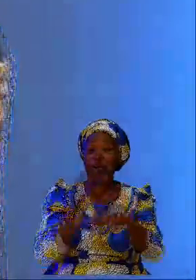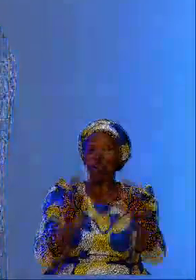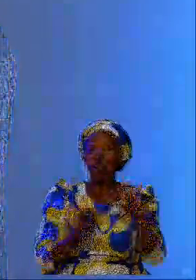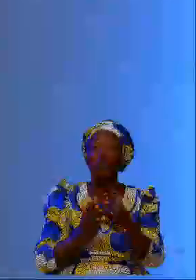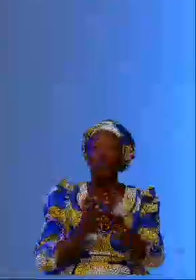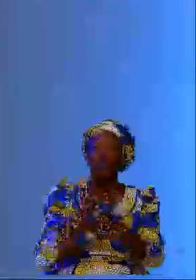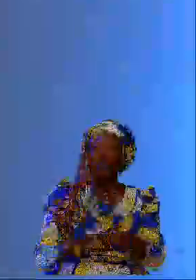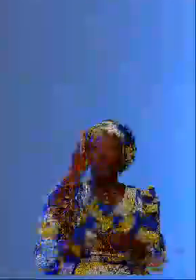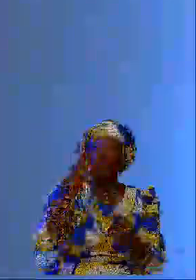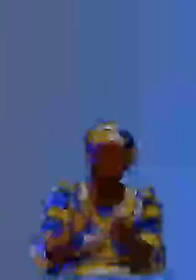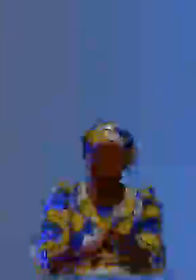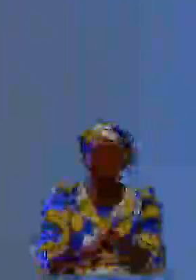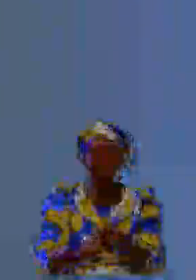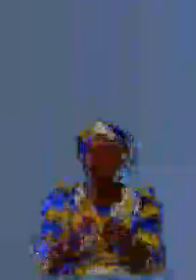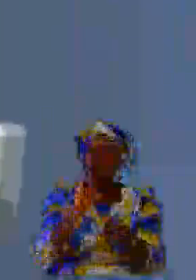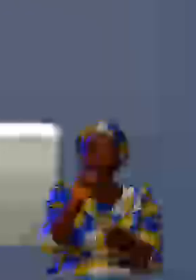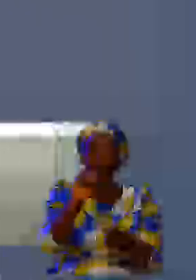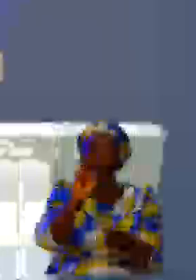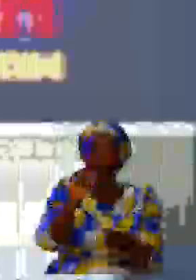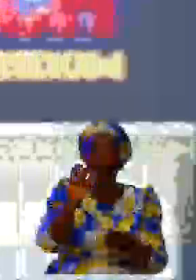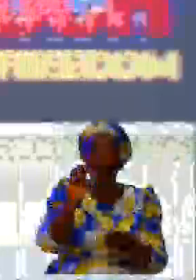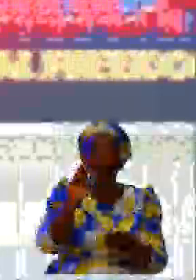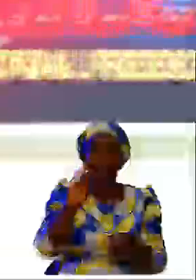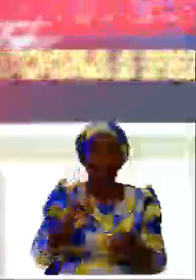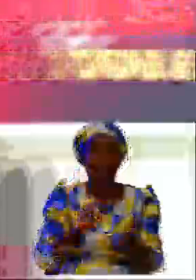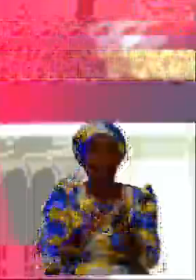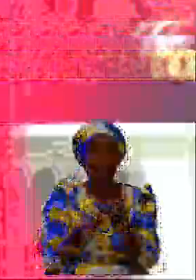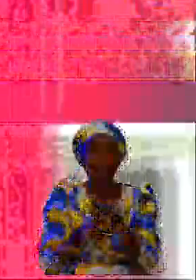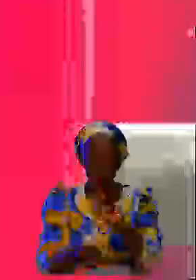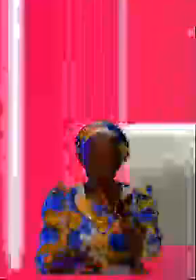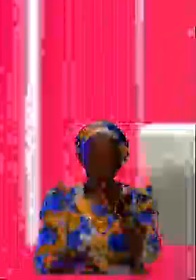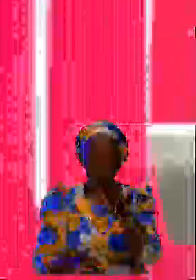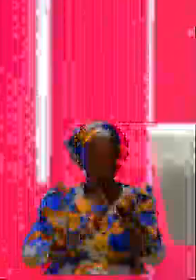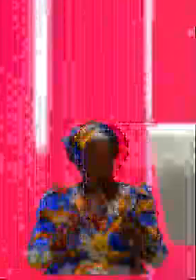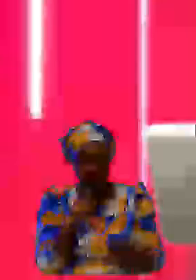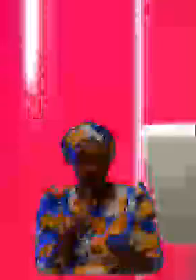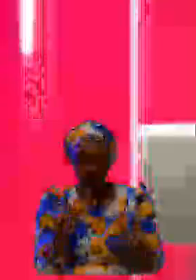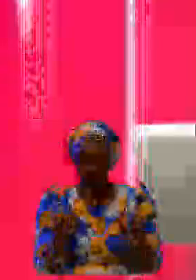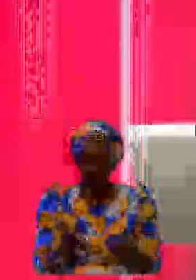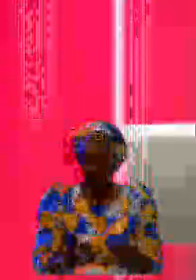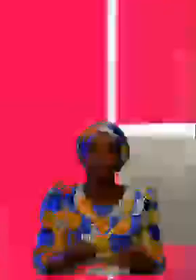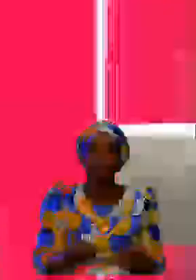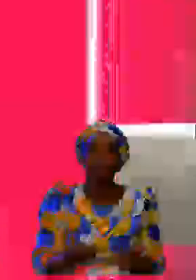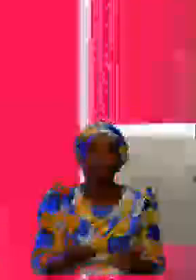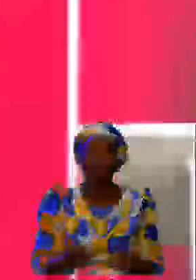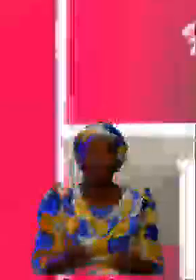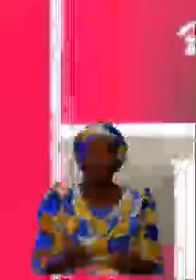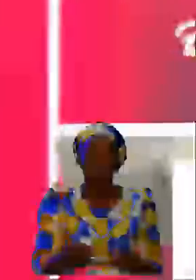24th and going all the way to October 3rd? I'll tell you.